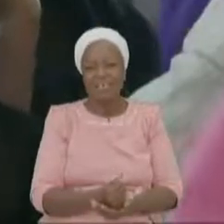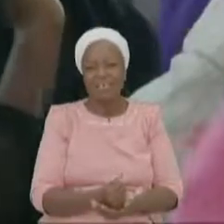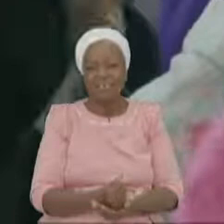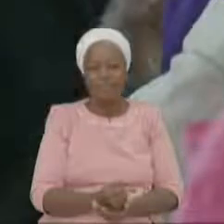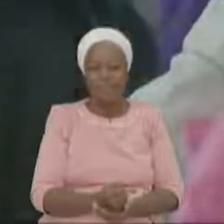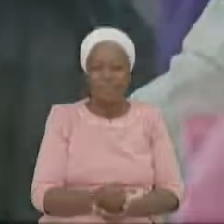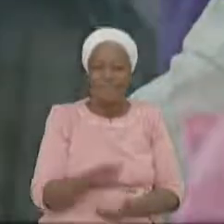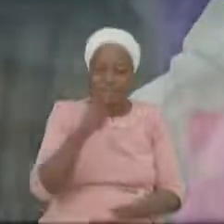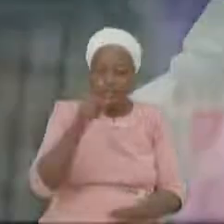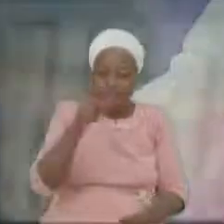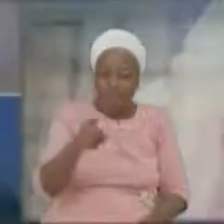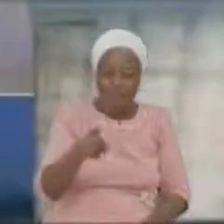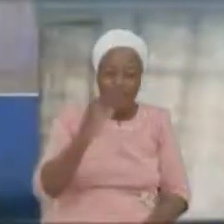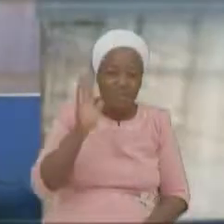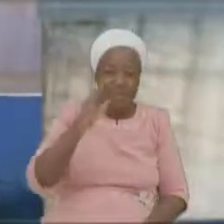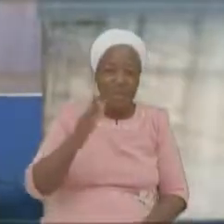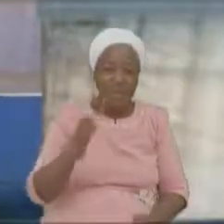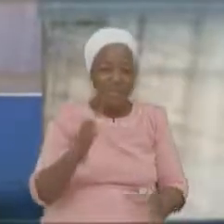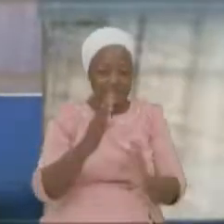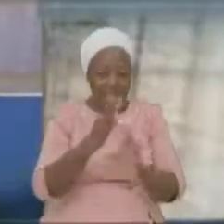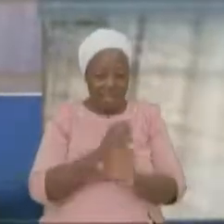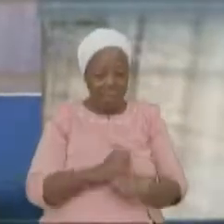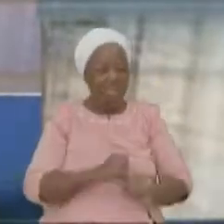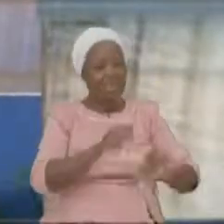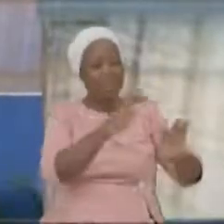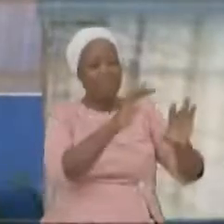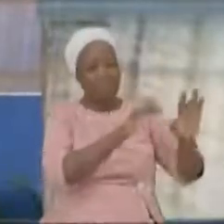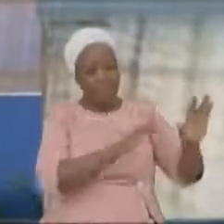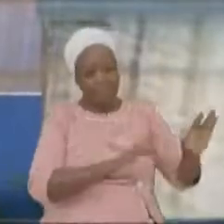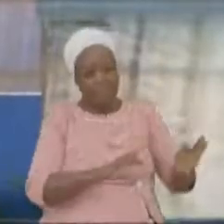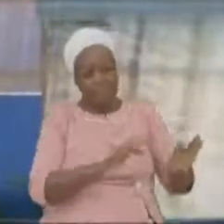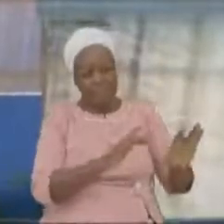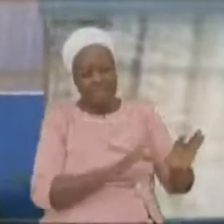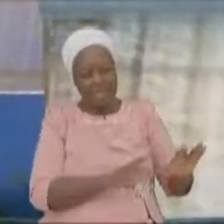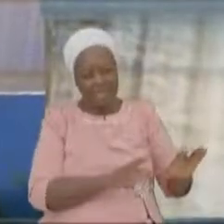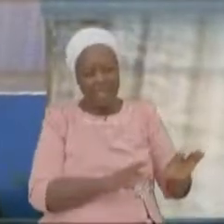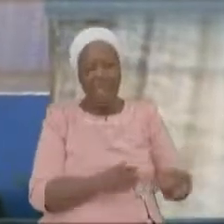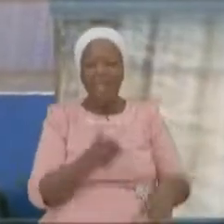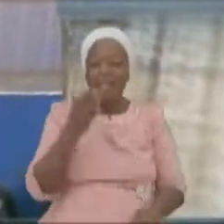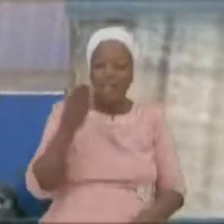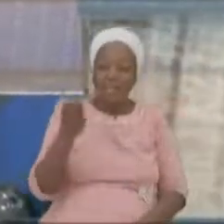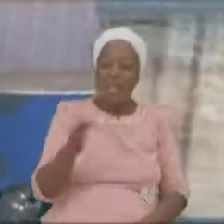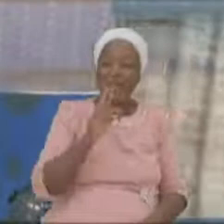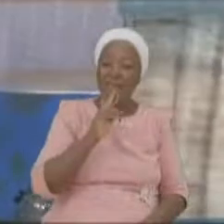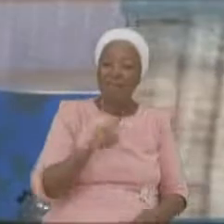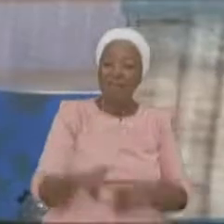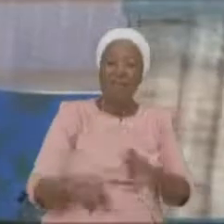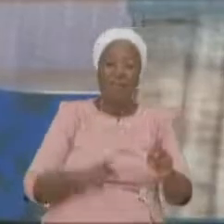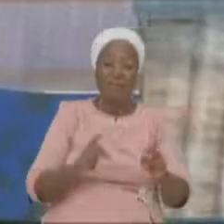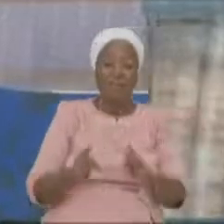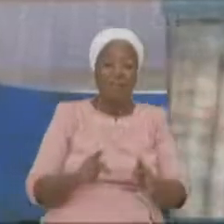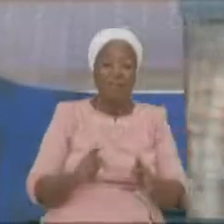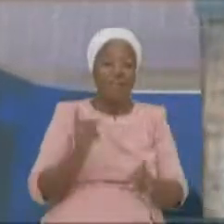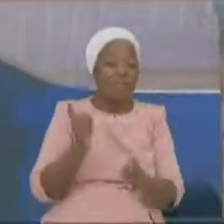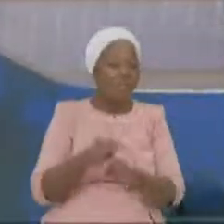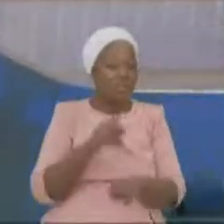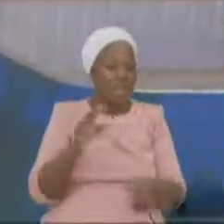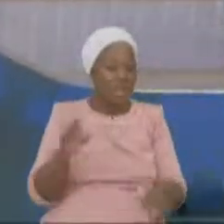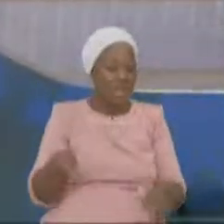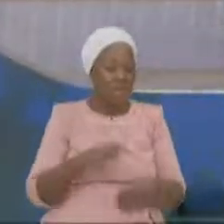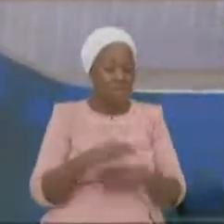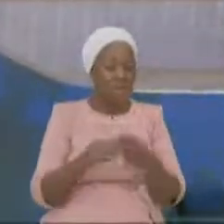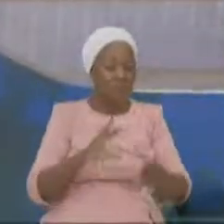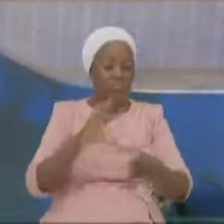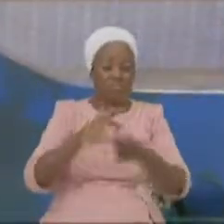You'll obtain mercy. Amen. There are people, like in the stories we heard in